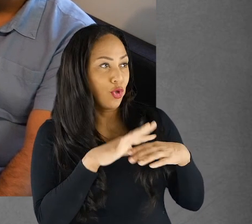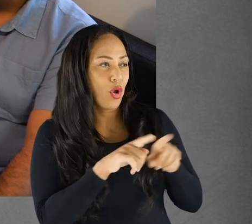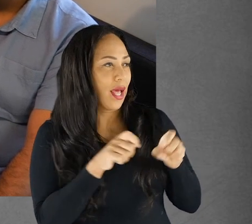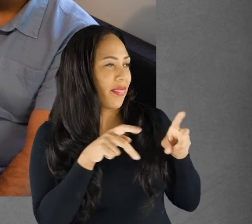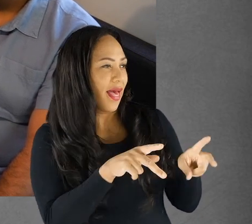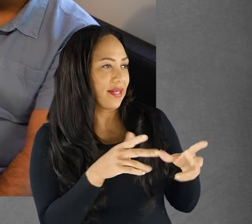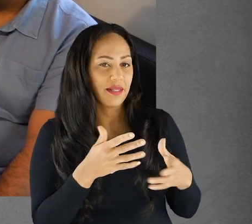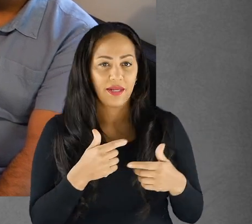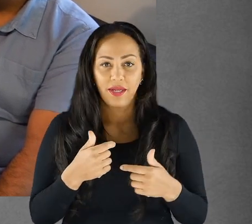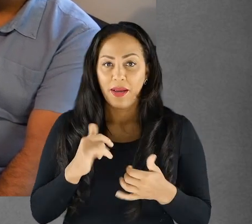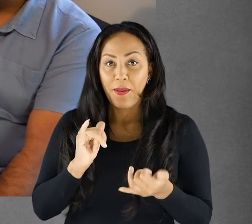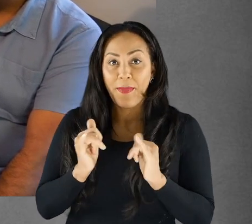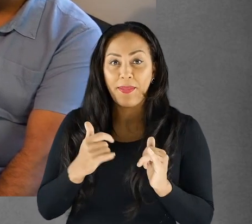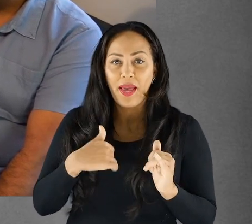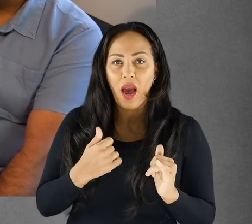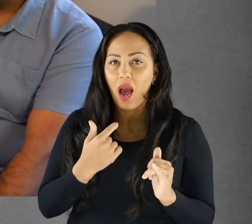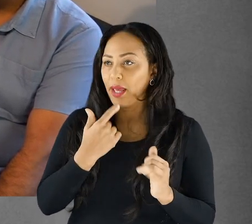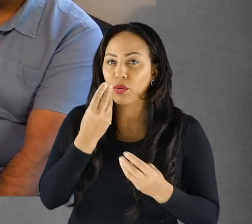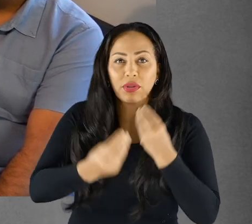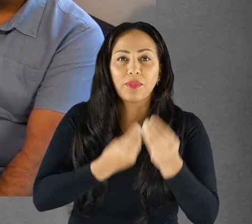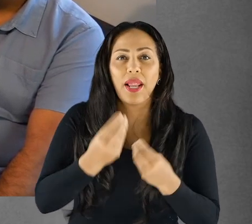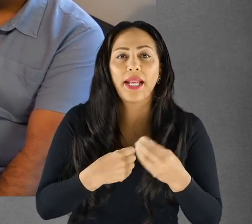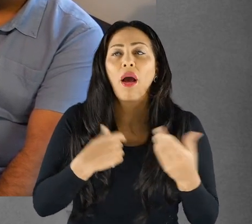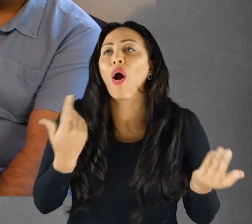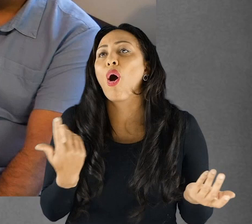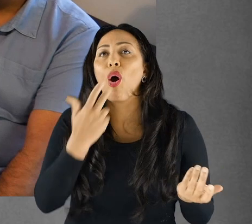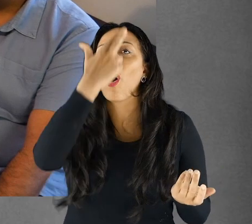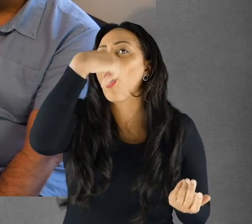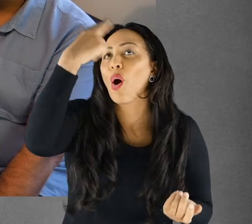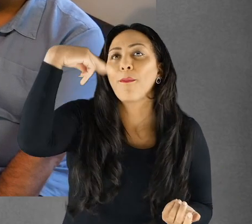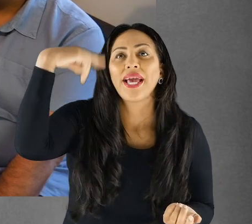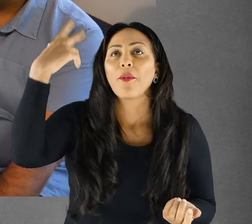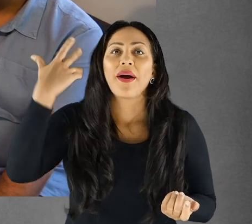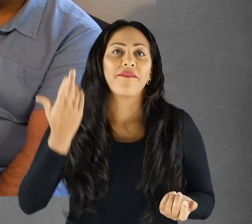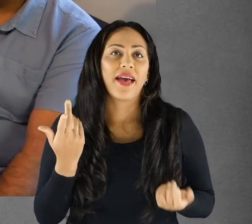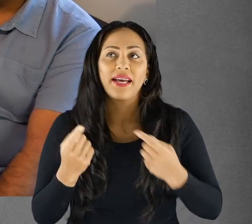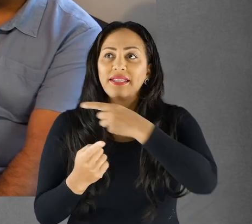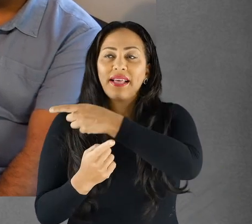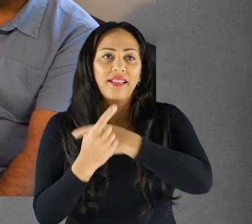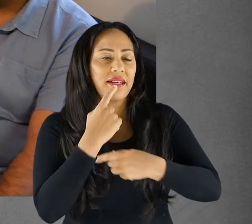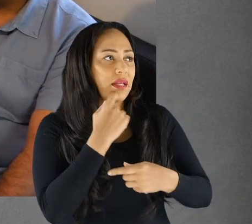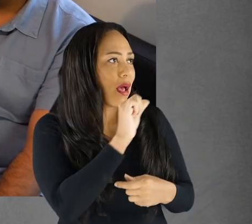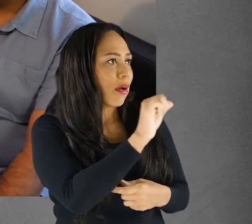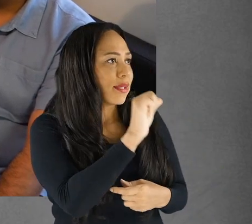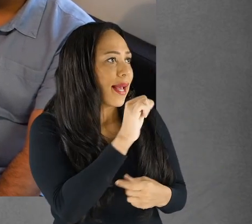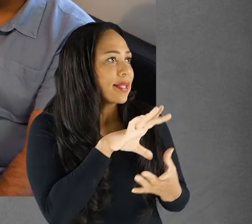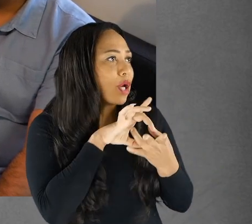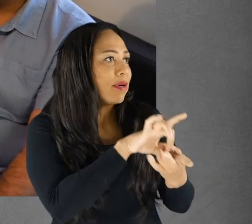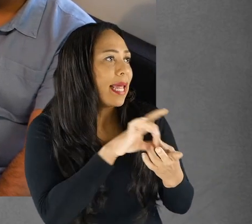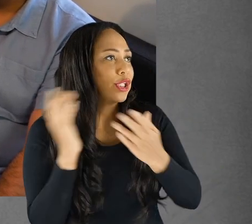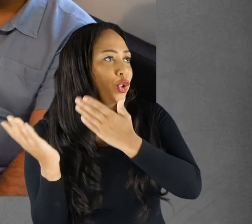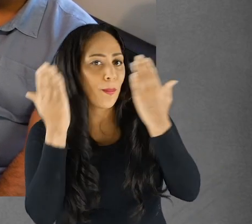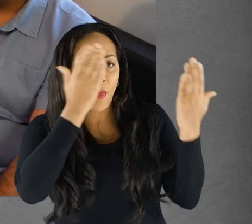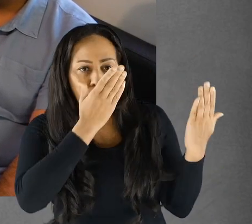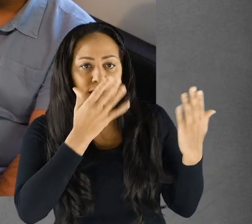might talk about the story of putting makeup on my face, and there could be something in it, like about masking, or about the violence